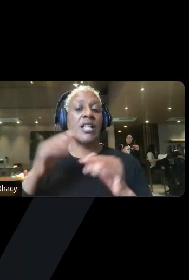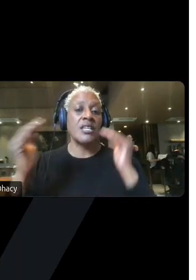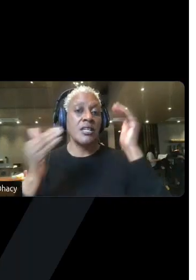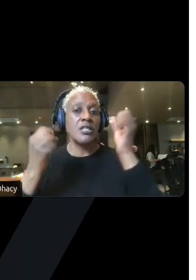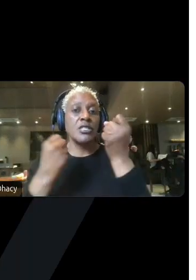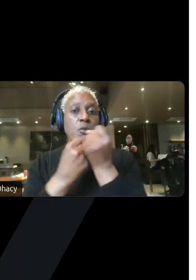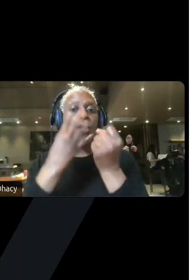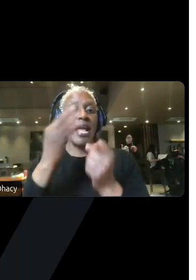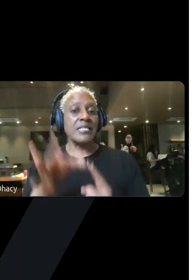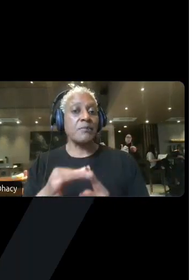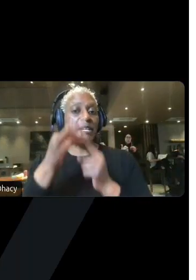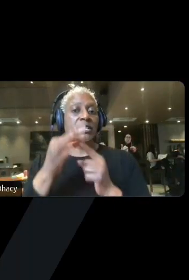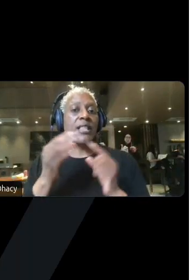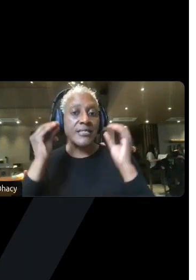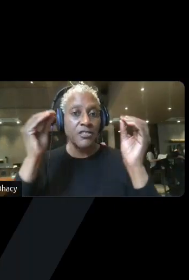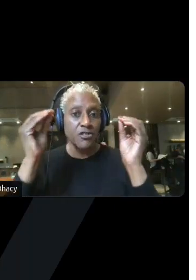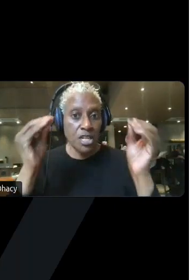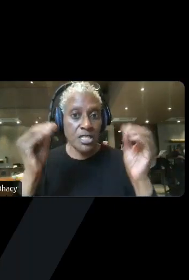next slide.